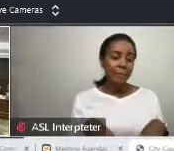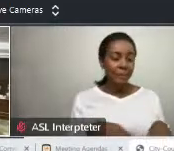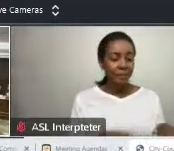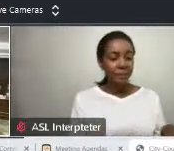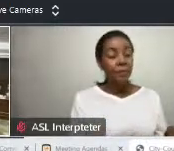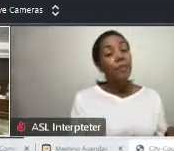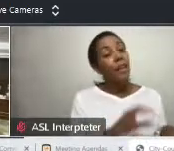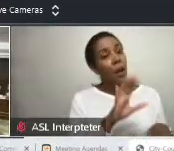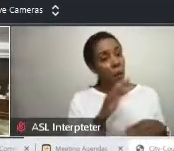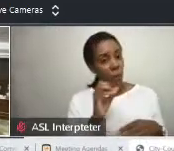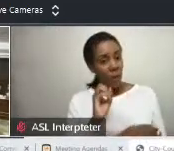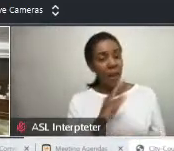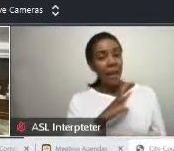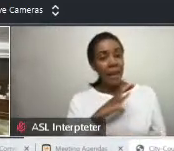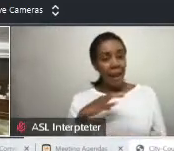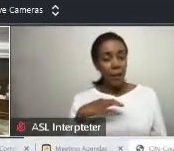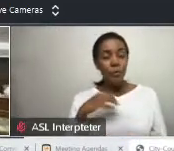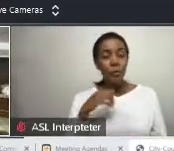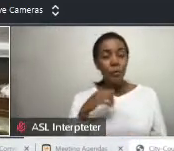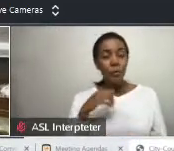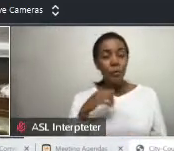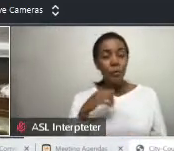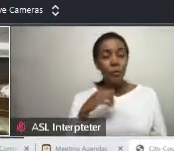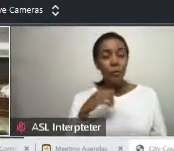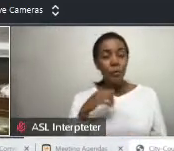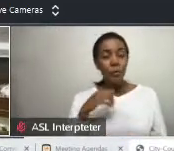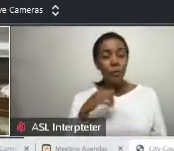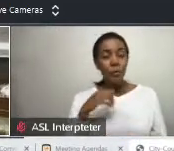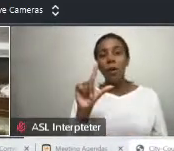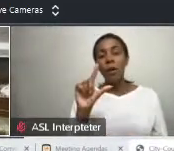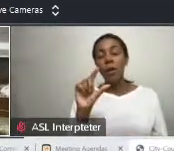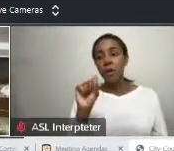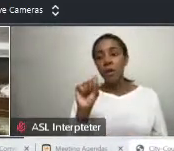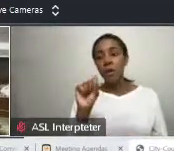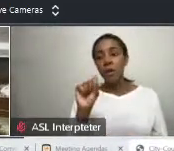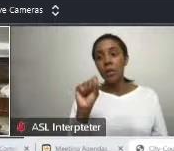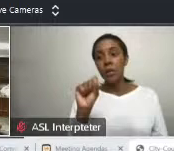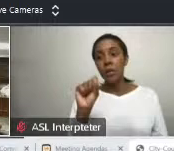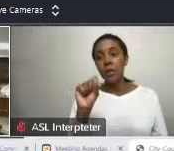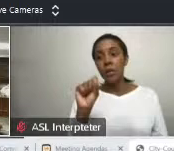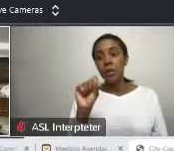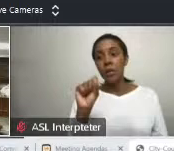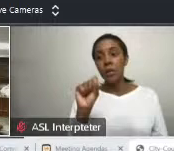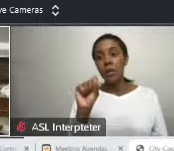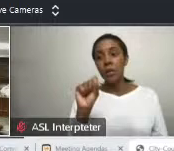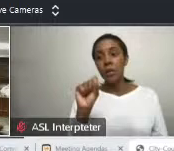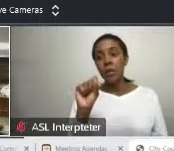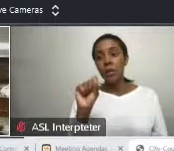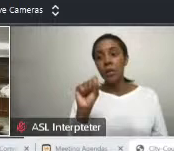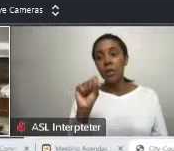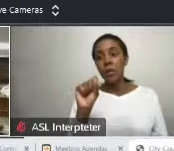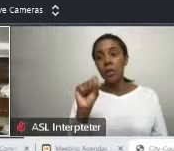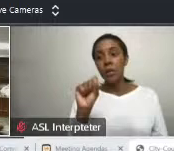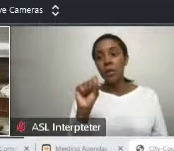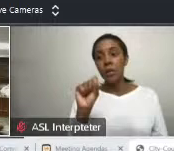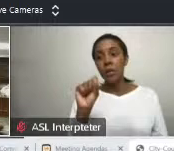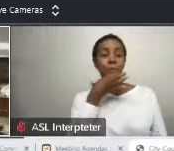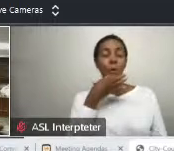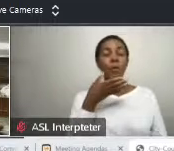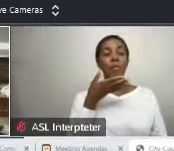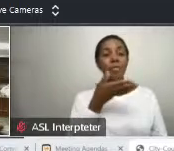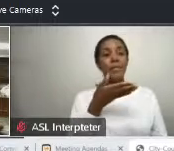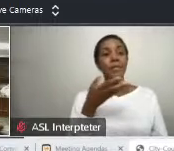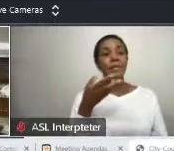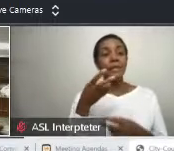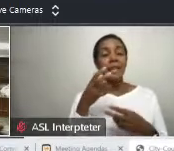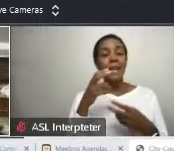Councilman Carlisle, since you're our resident expert on these issues, I would just like to know, what would